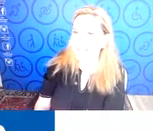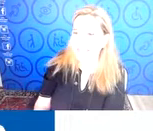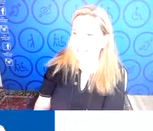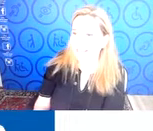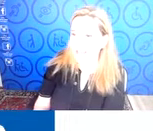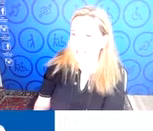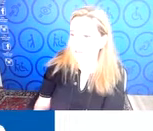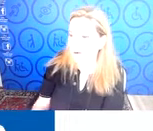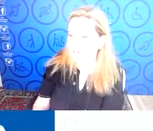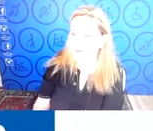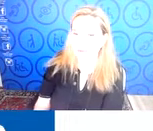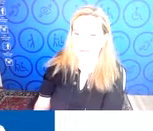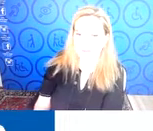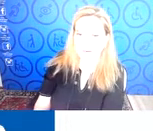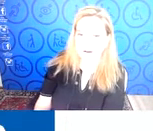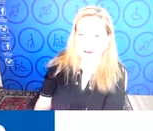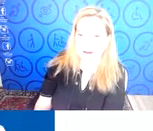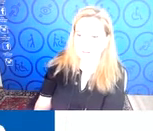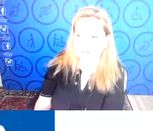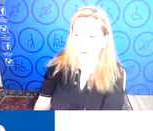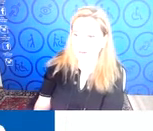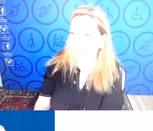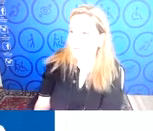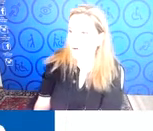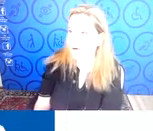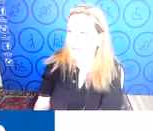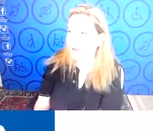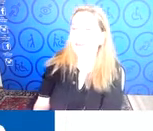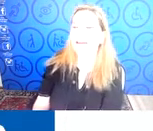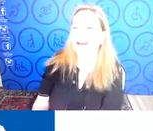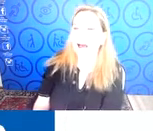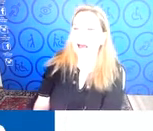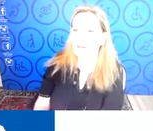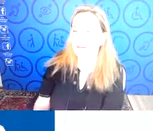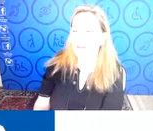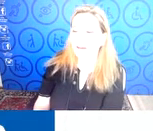Basically, we set the time according to Christopher from California,